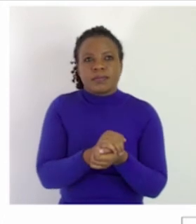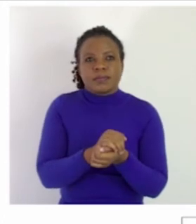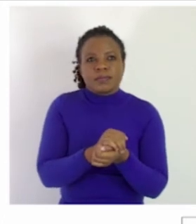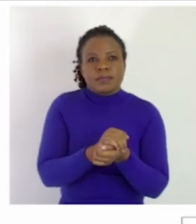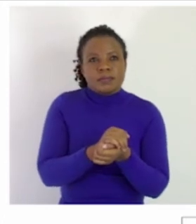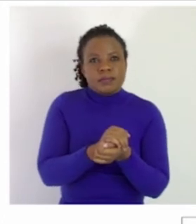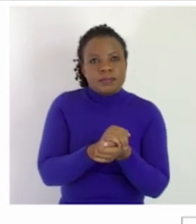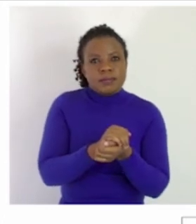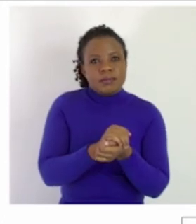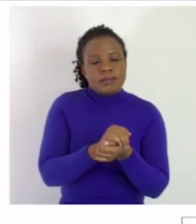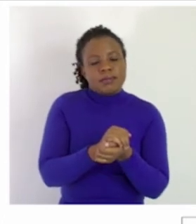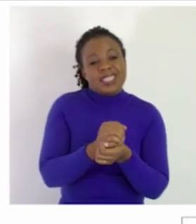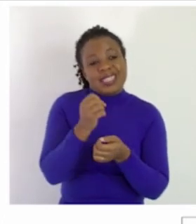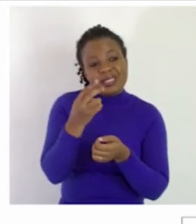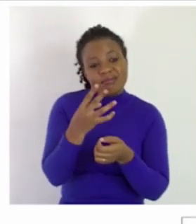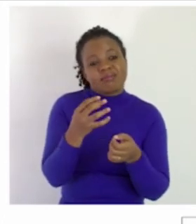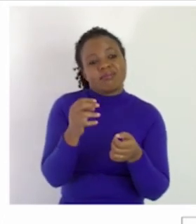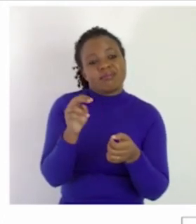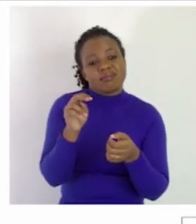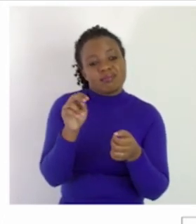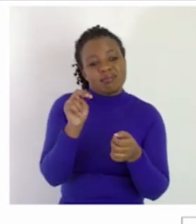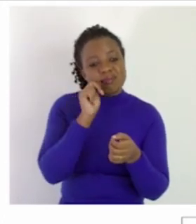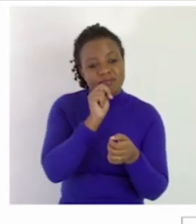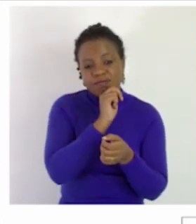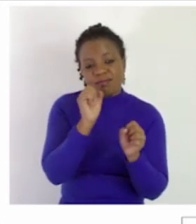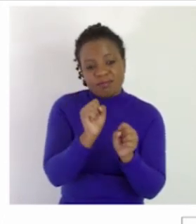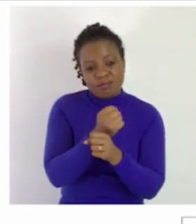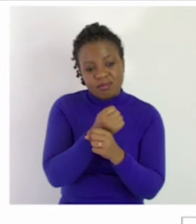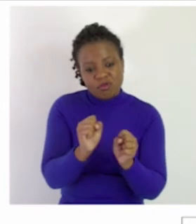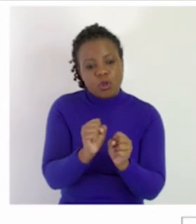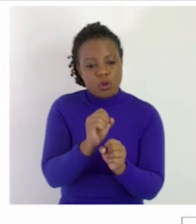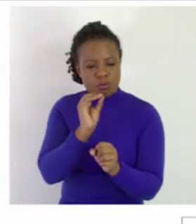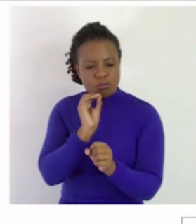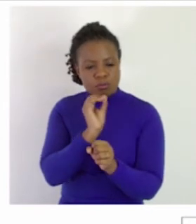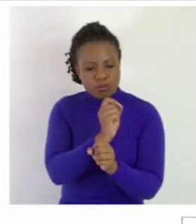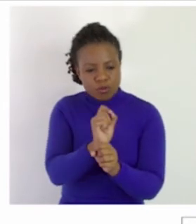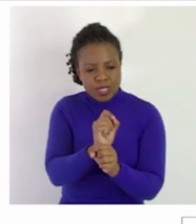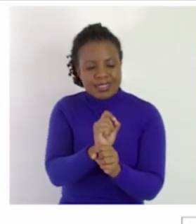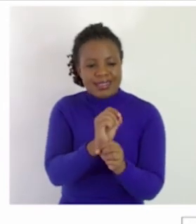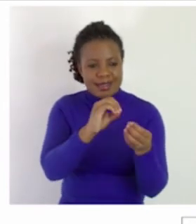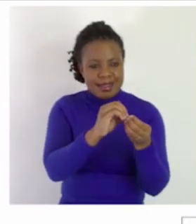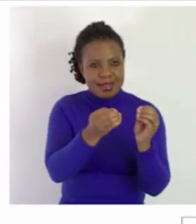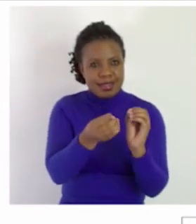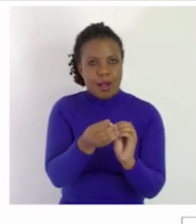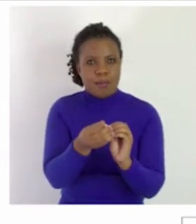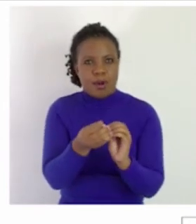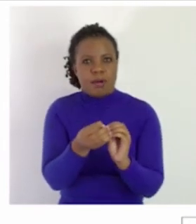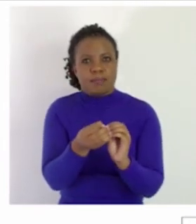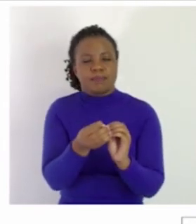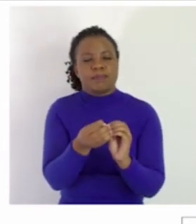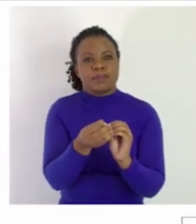Uncountable nouns cannot have a number in front of them. But before we proceed, there is a